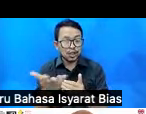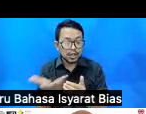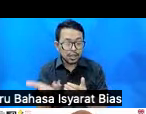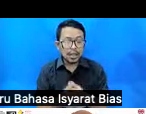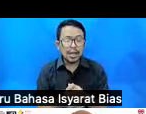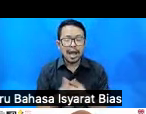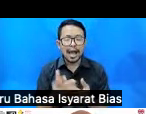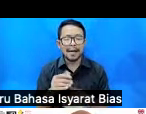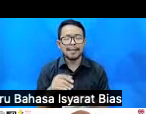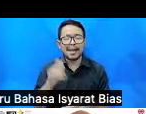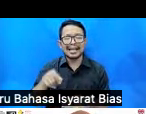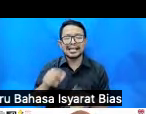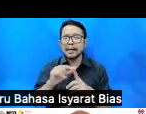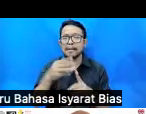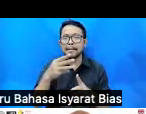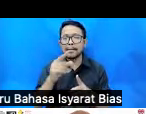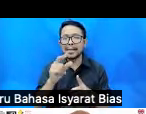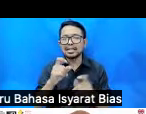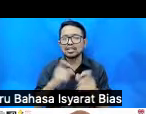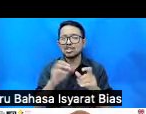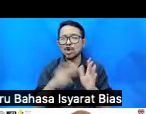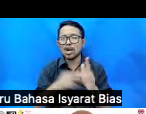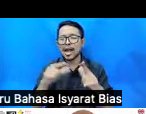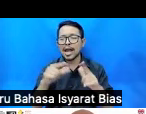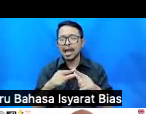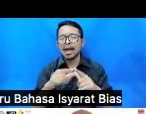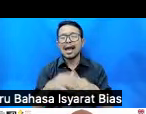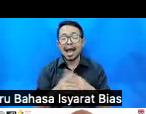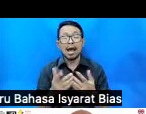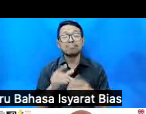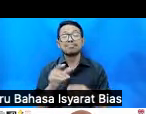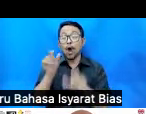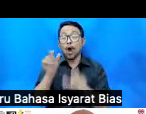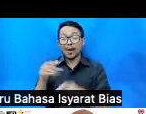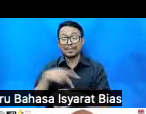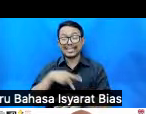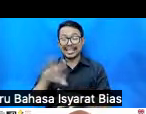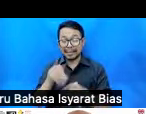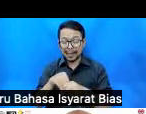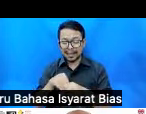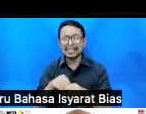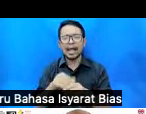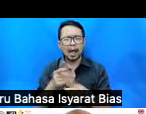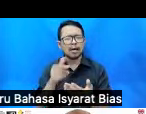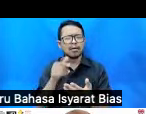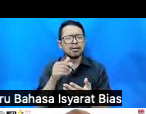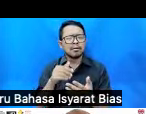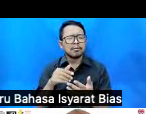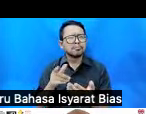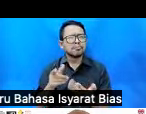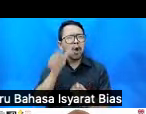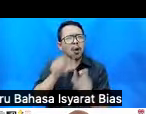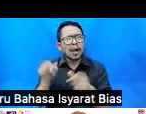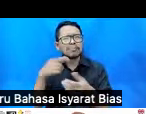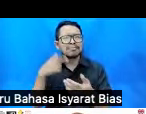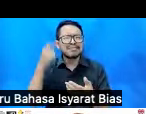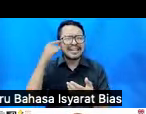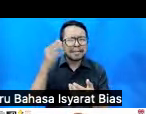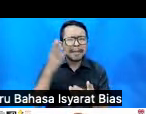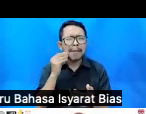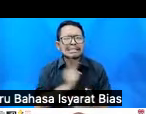people were engaged in the inclusive planning and design process, they weren't only thinking about their own interests and experiences, but they were also thinking